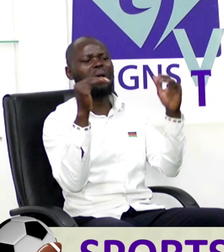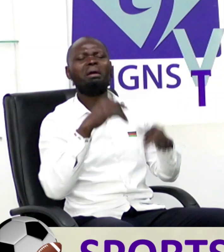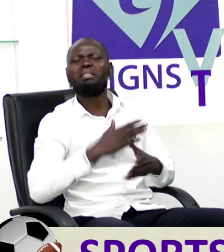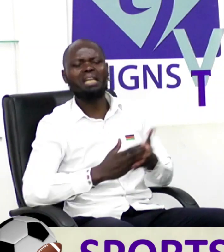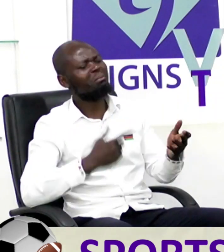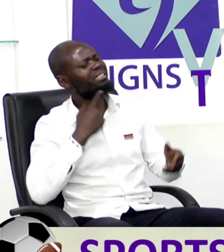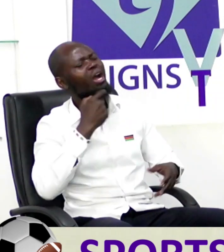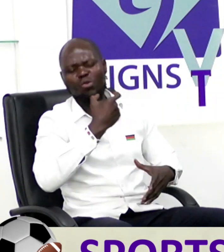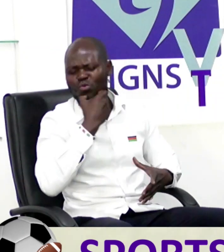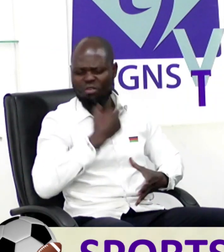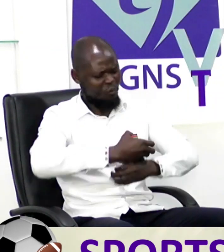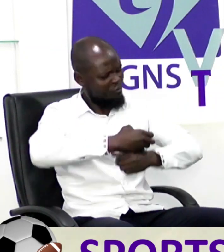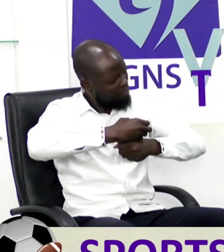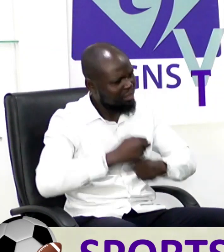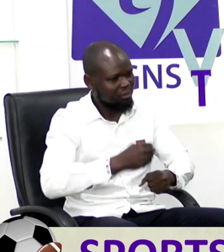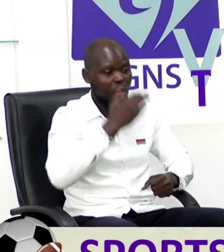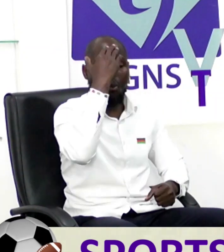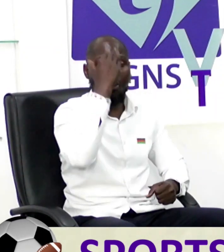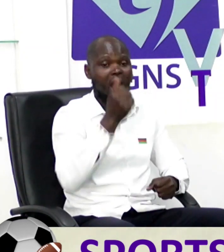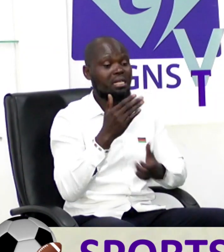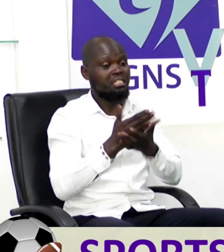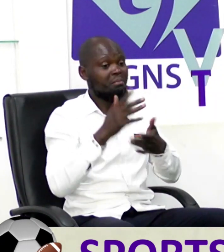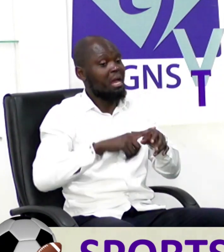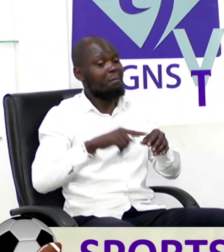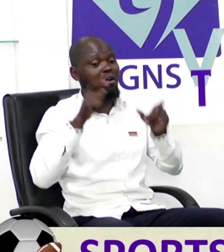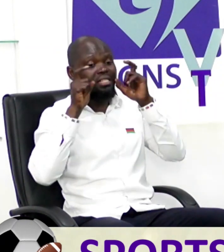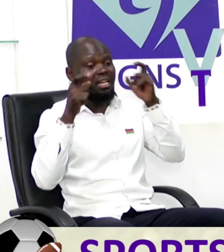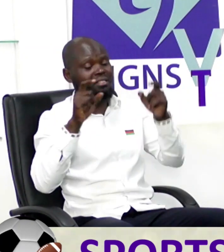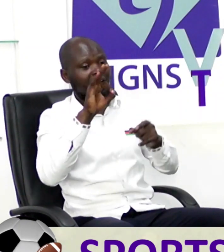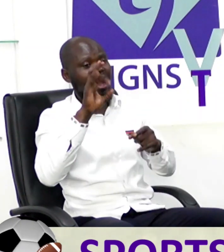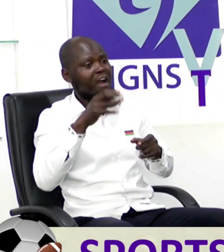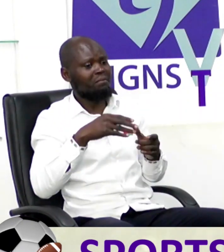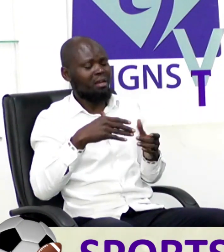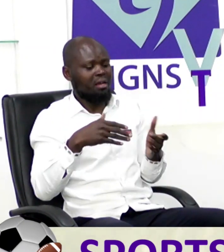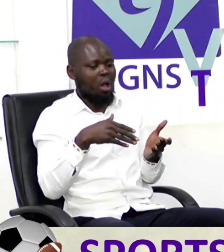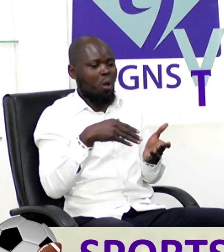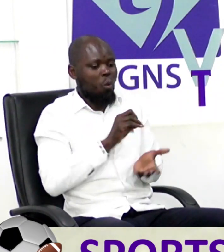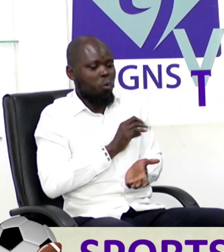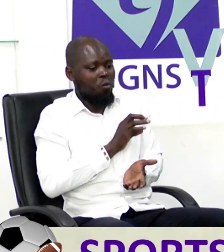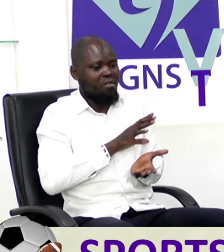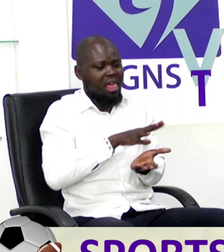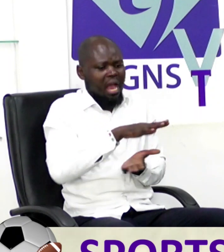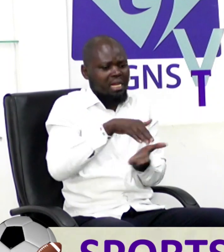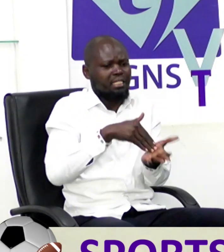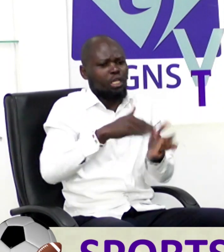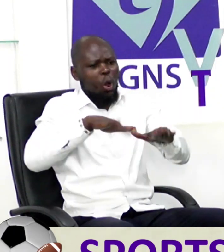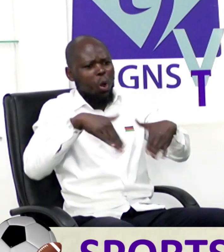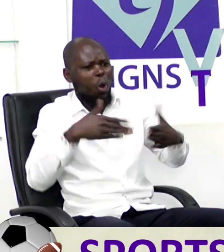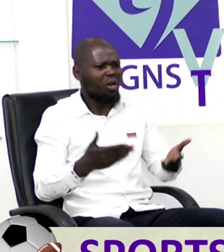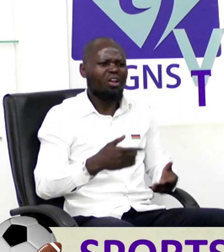really competing. It has been they both have confidence. Tusker FC,